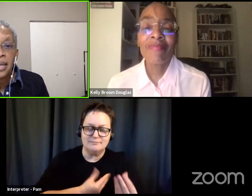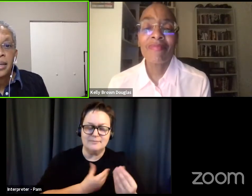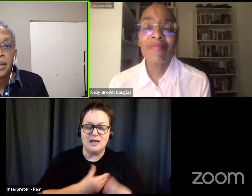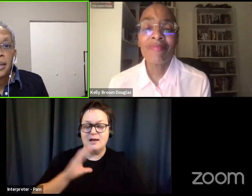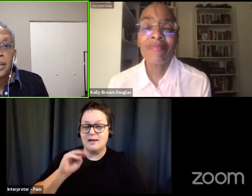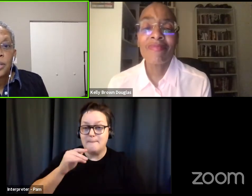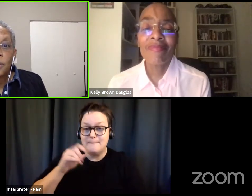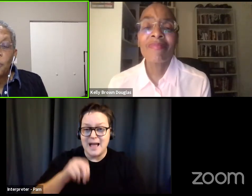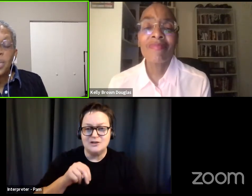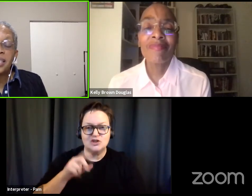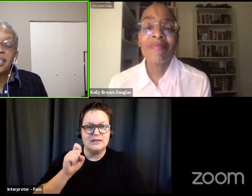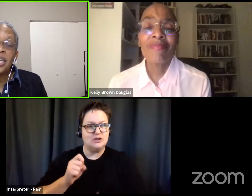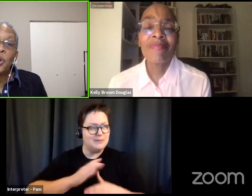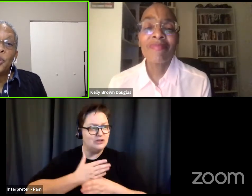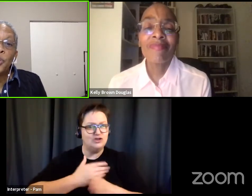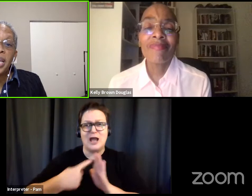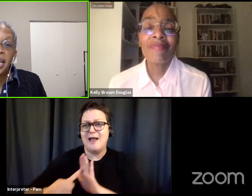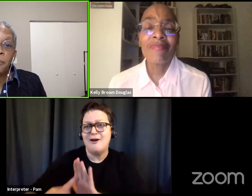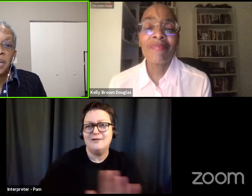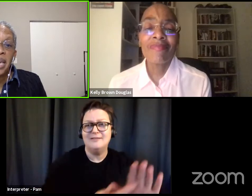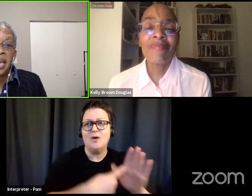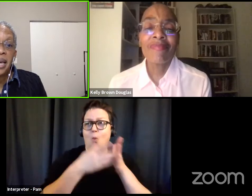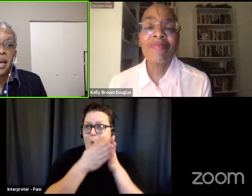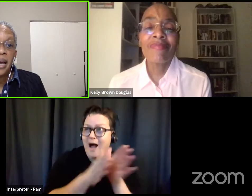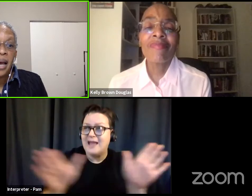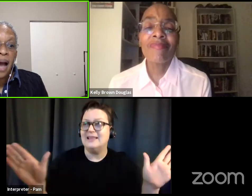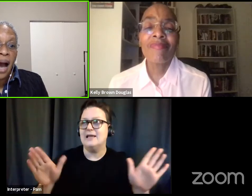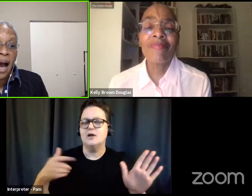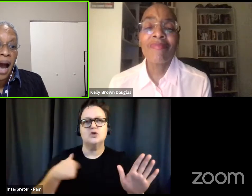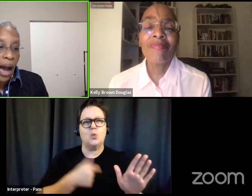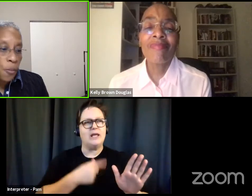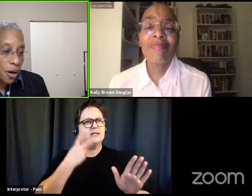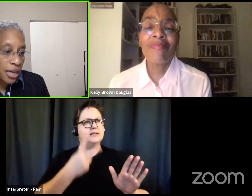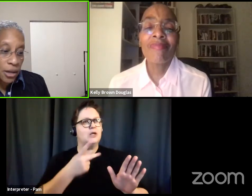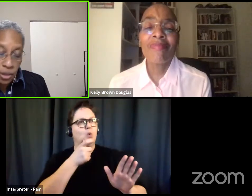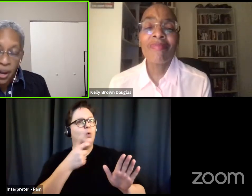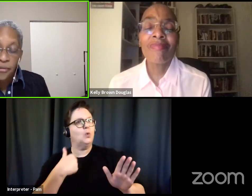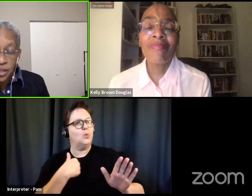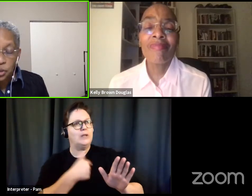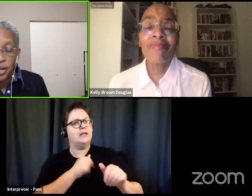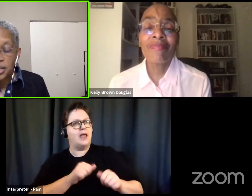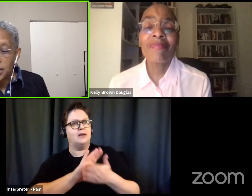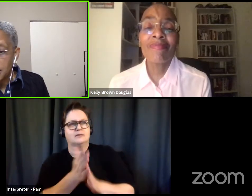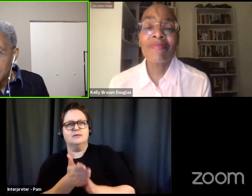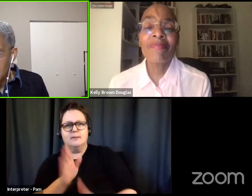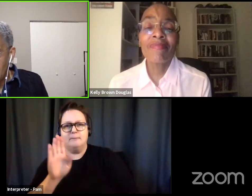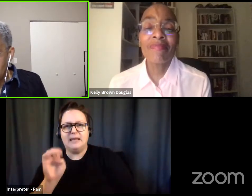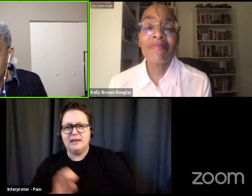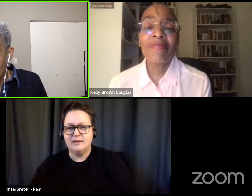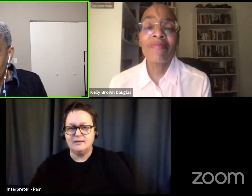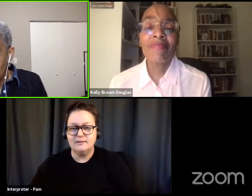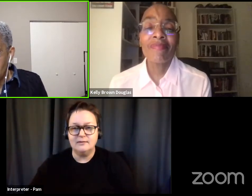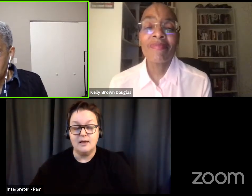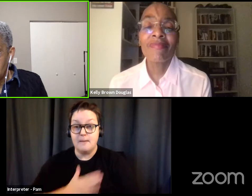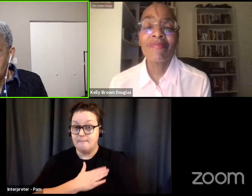widely so that we can see who we can be. I'm working on, so my frustration